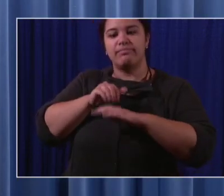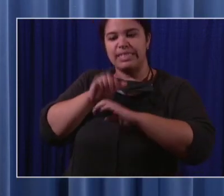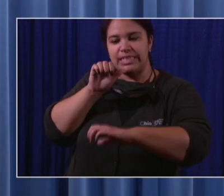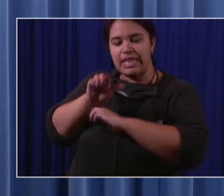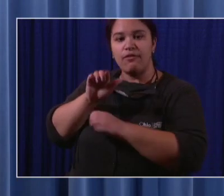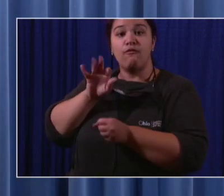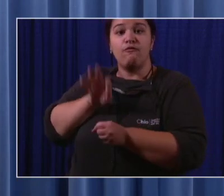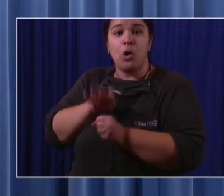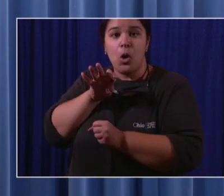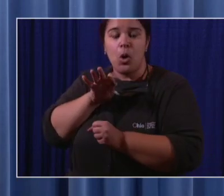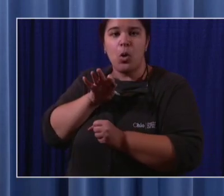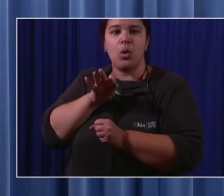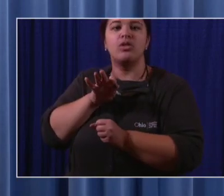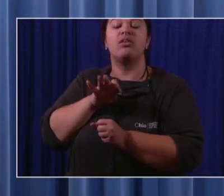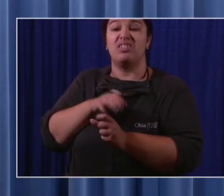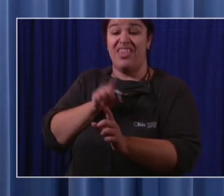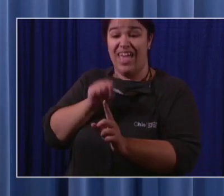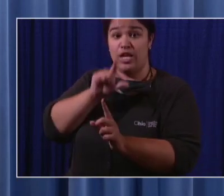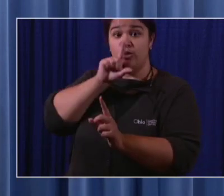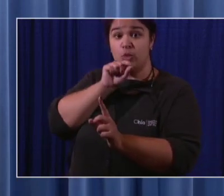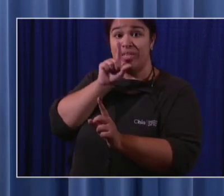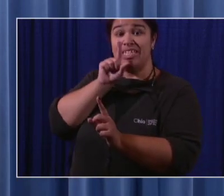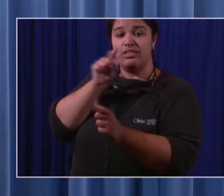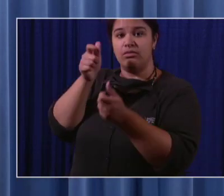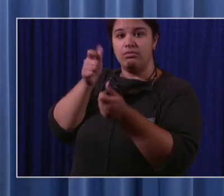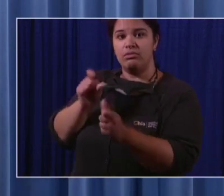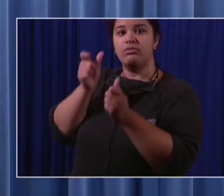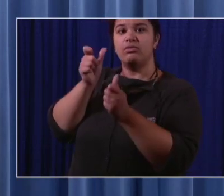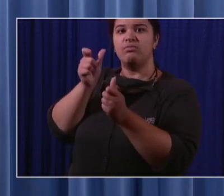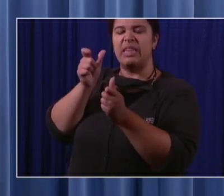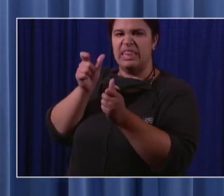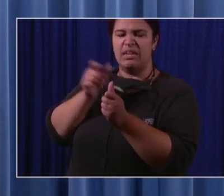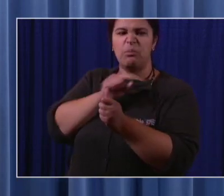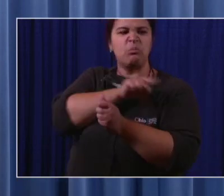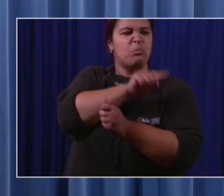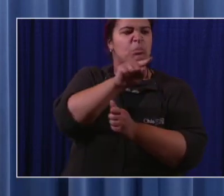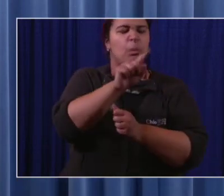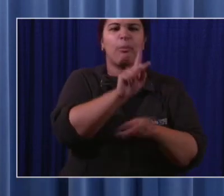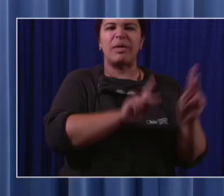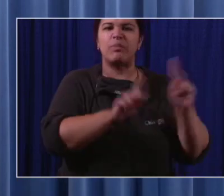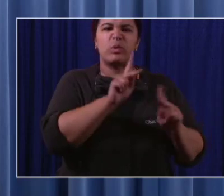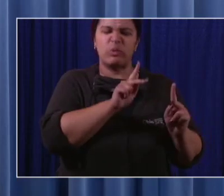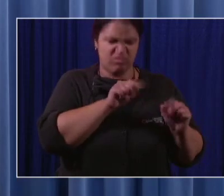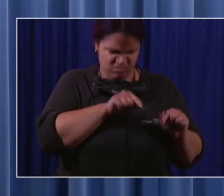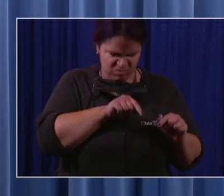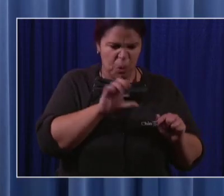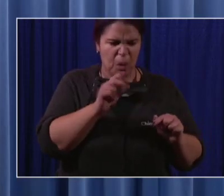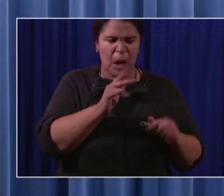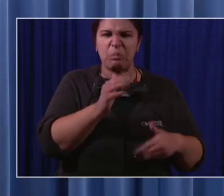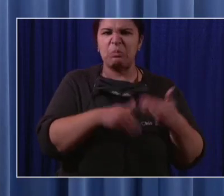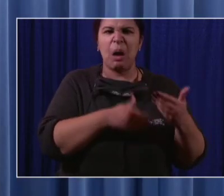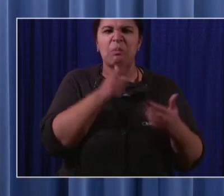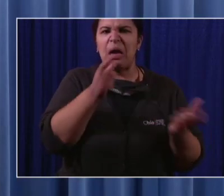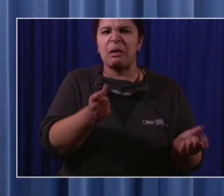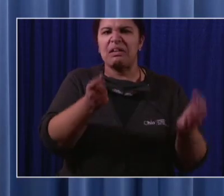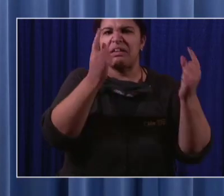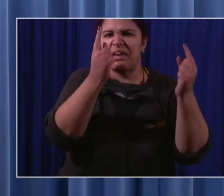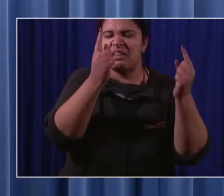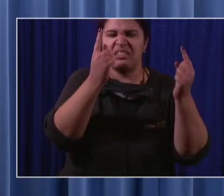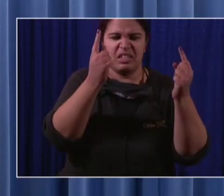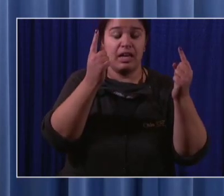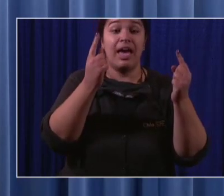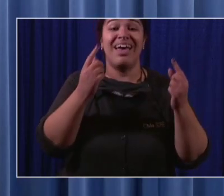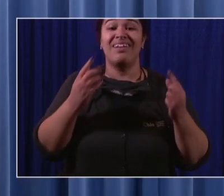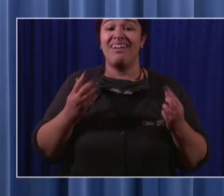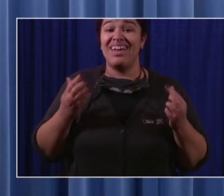conversation among people who might not really understand Ohio's process. What's your message to the people of Ohio who are now worried that